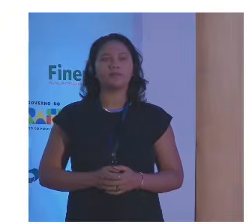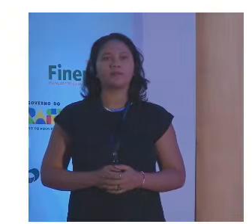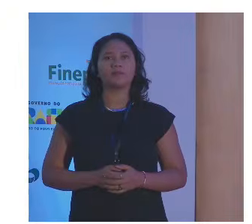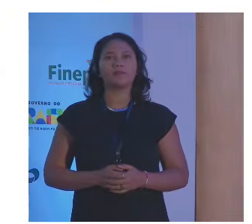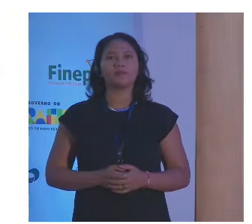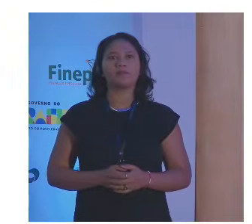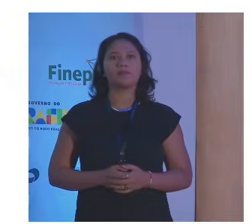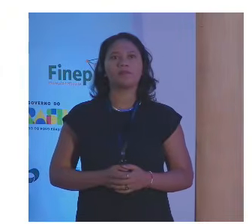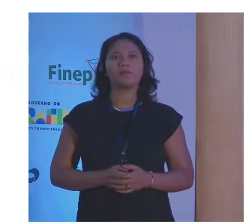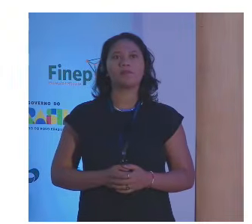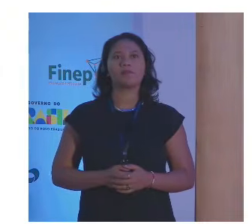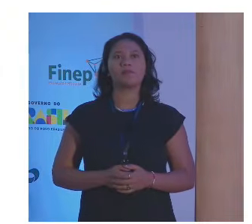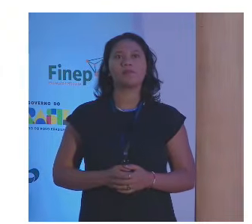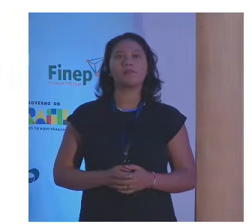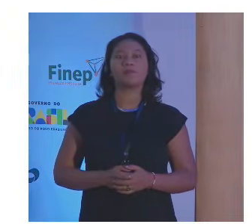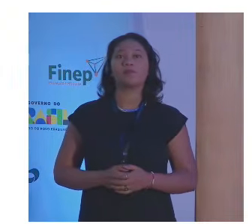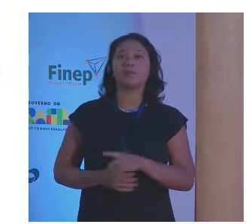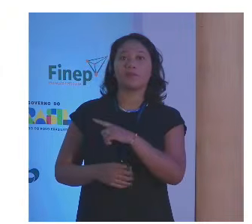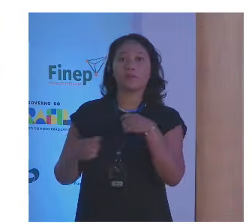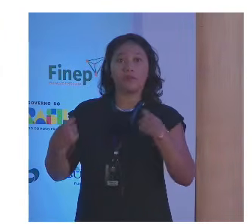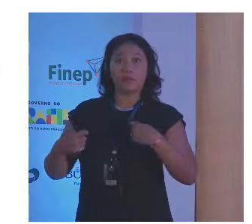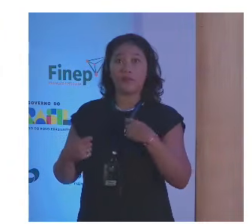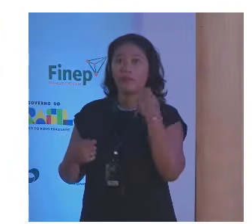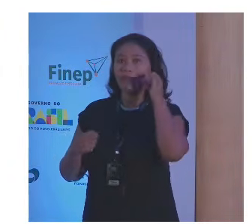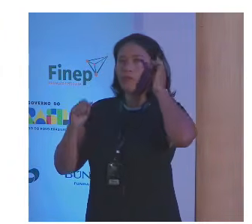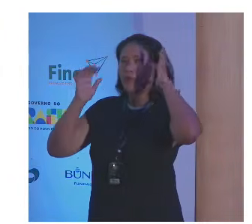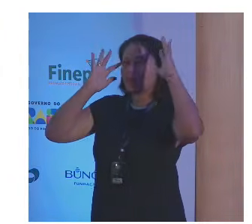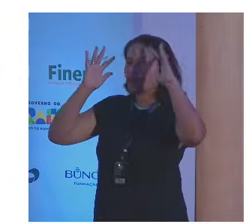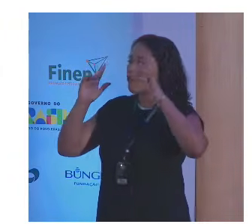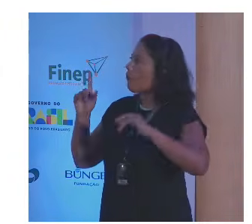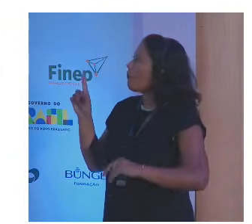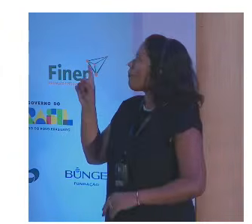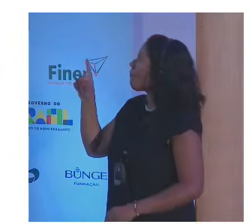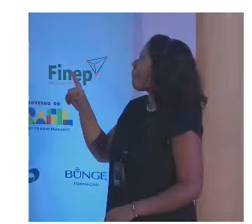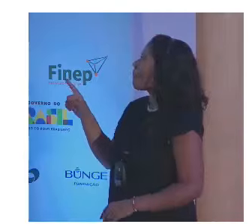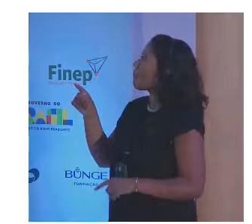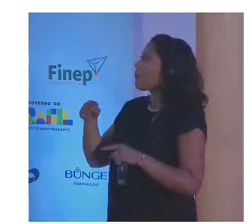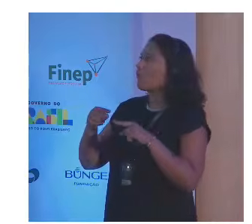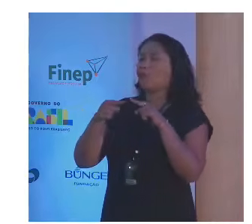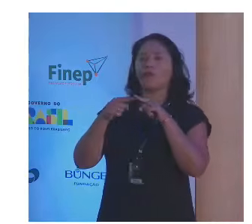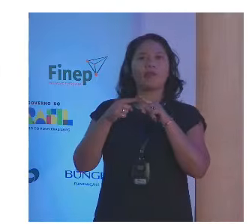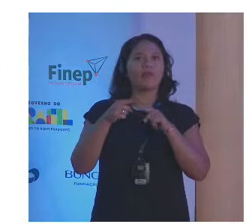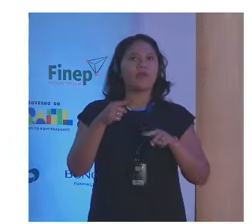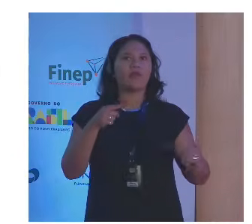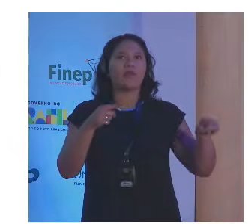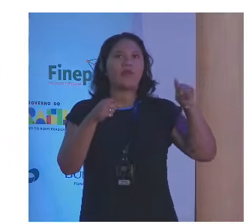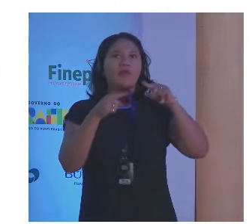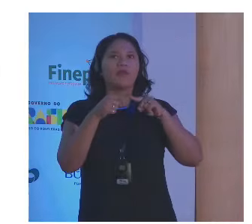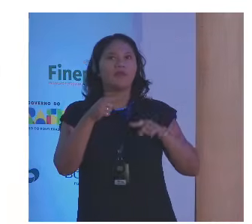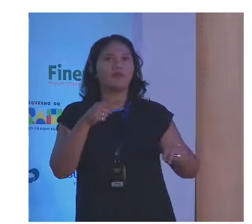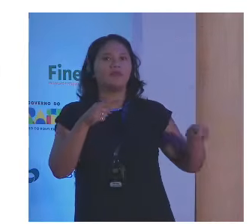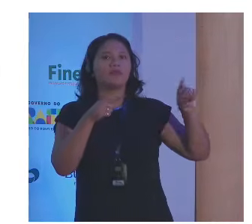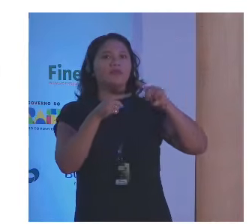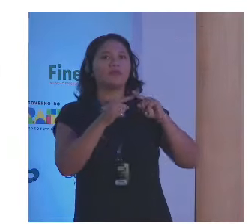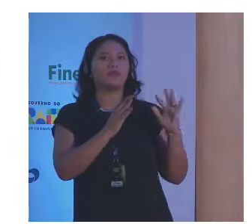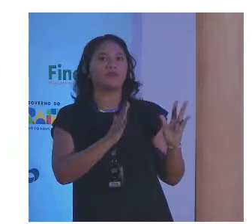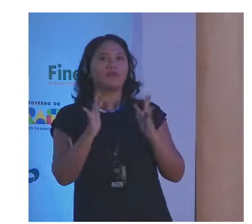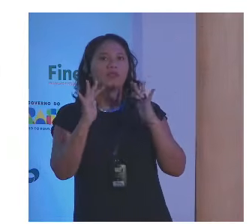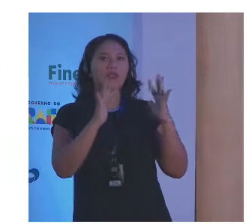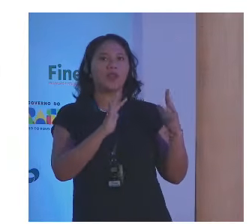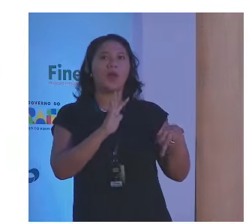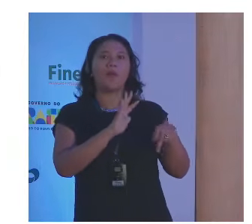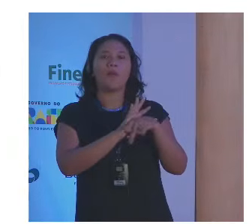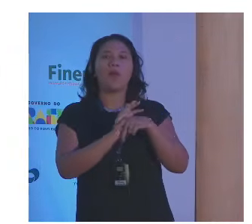You wonder, the cycle of interglacial and glacial periods is 100,000